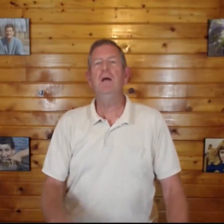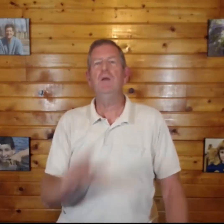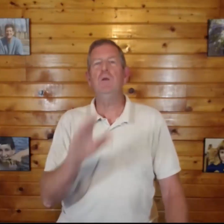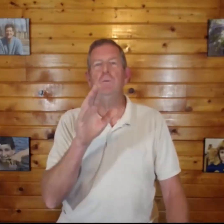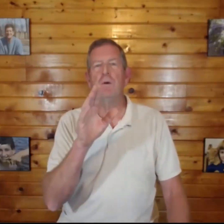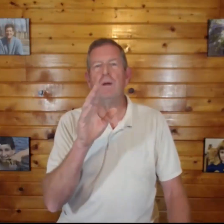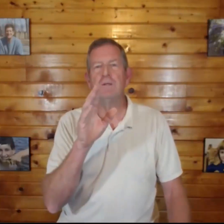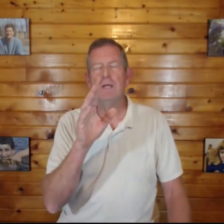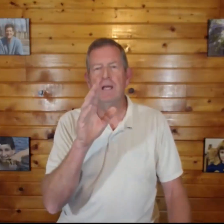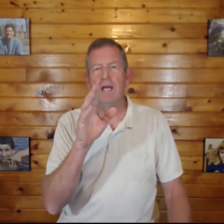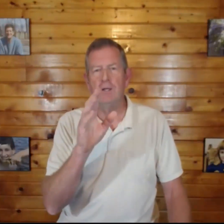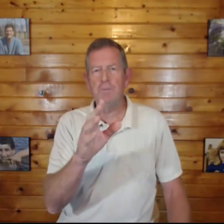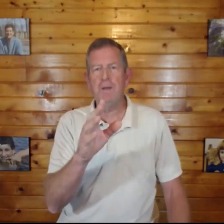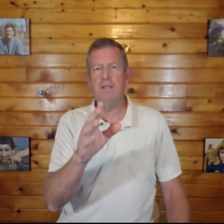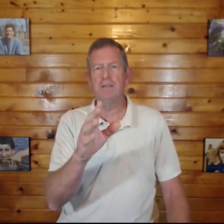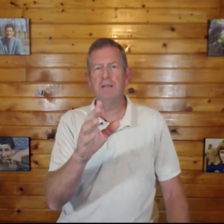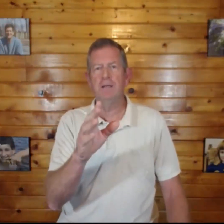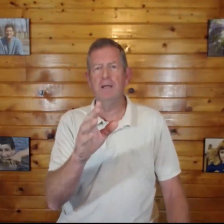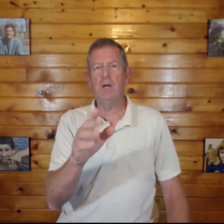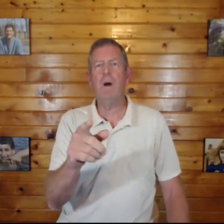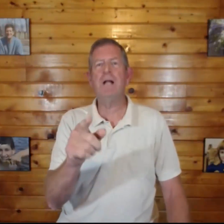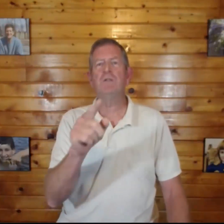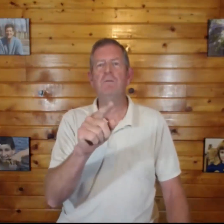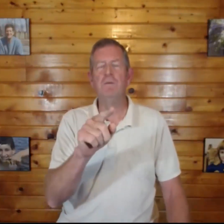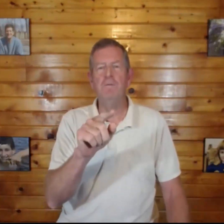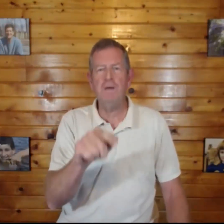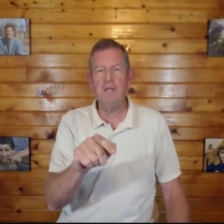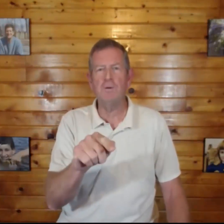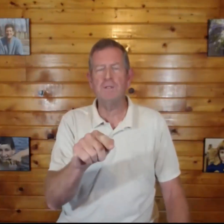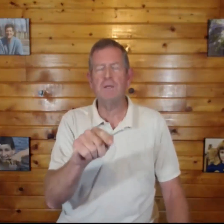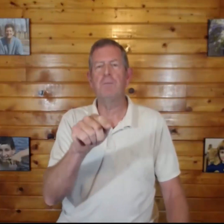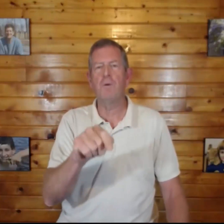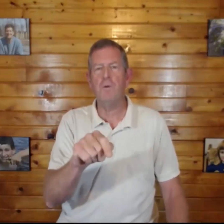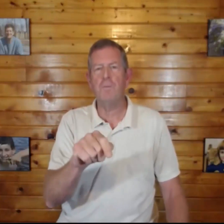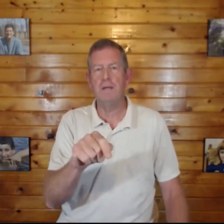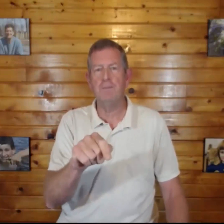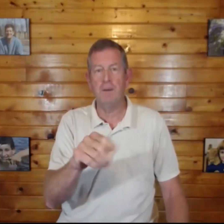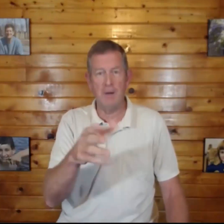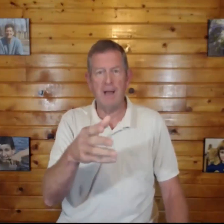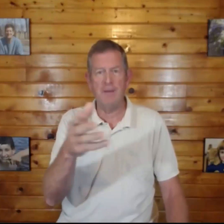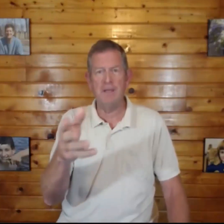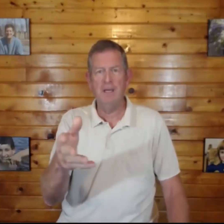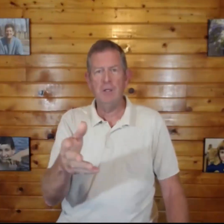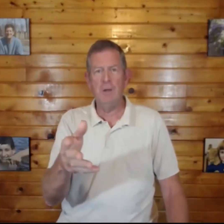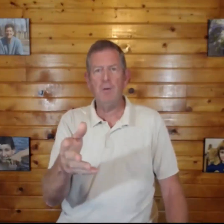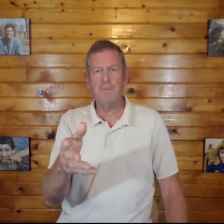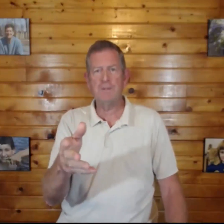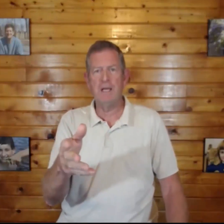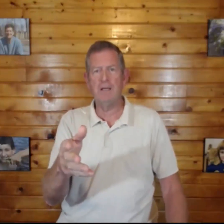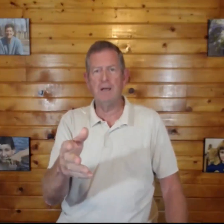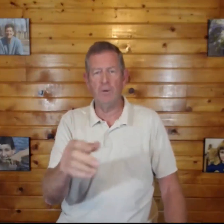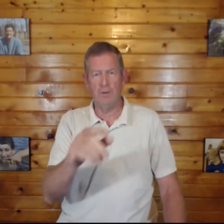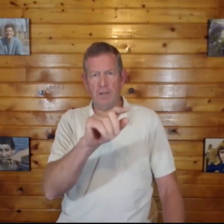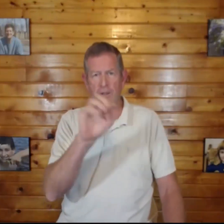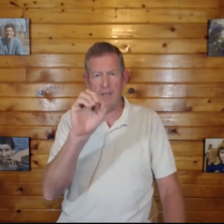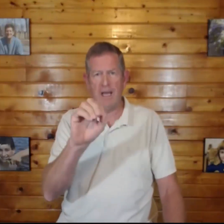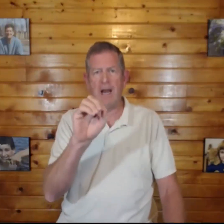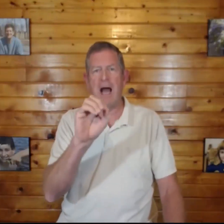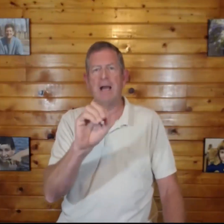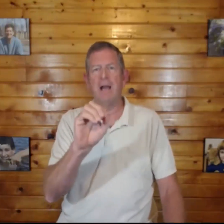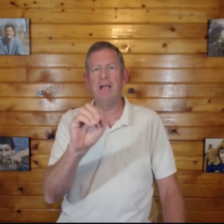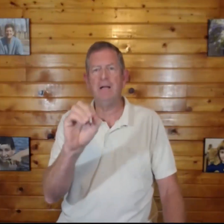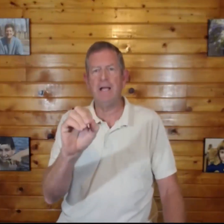progressing. You progress at your pace and watch the videos that are appropriate. Remember, on the ULAT website, if you